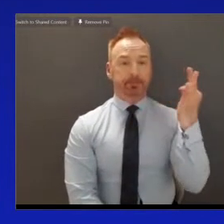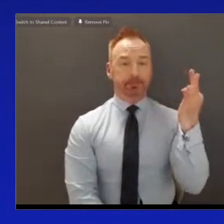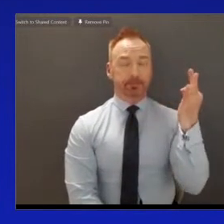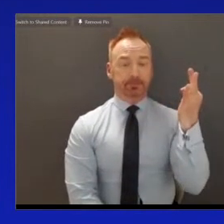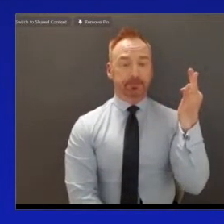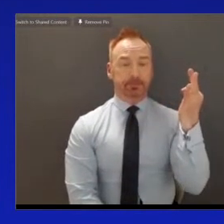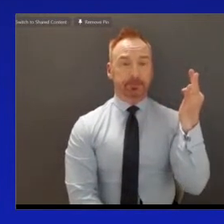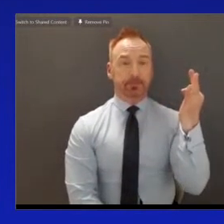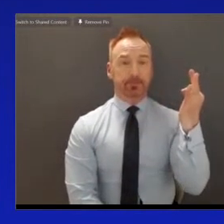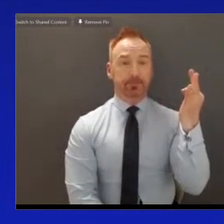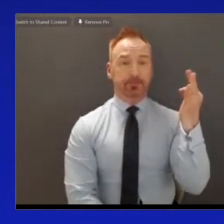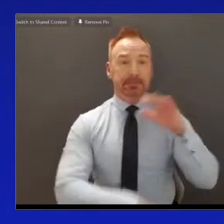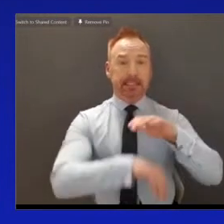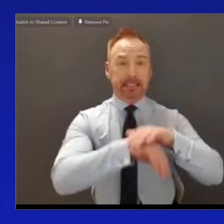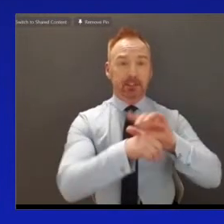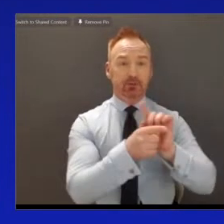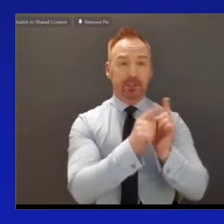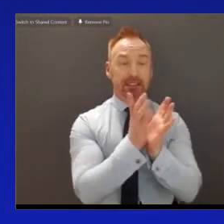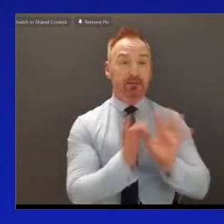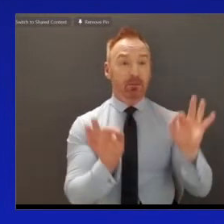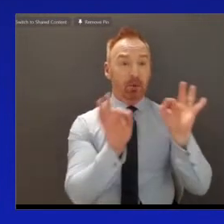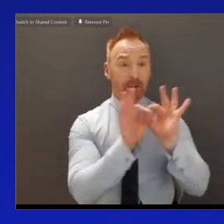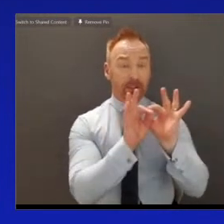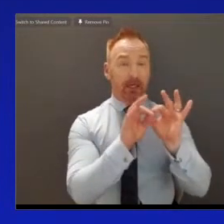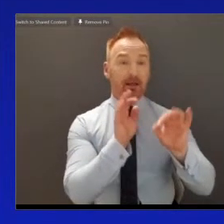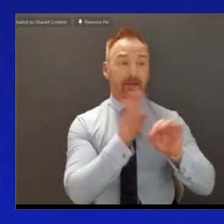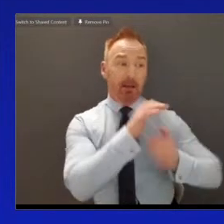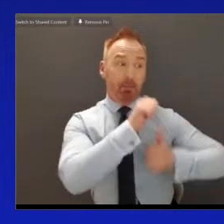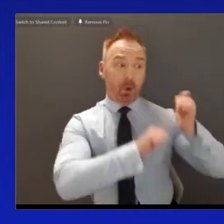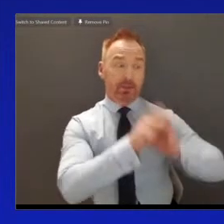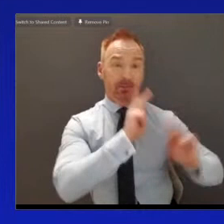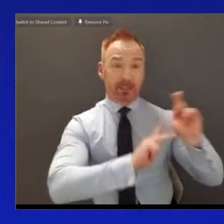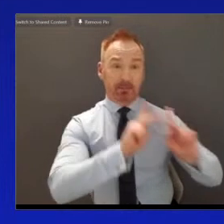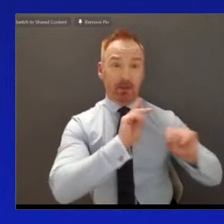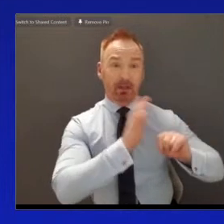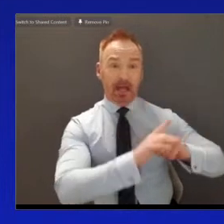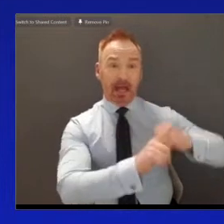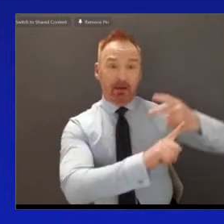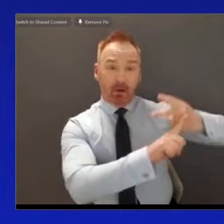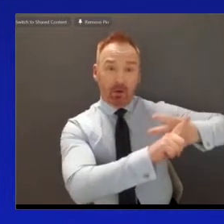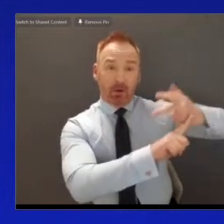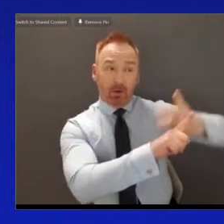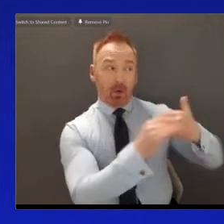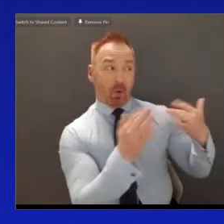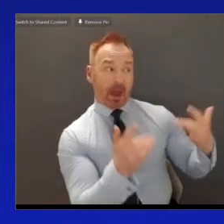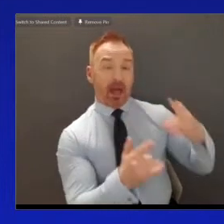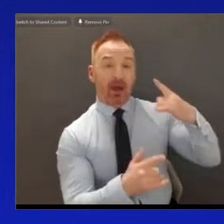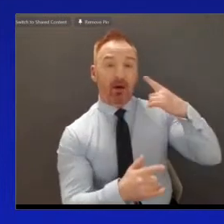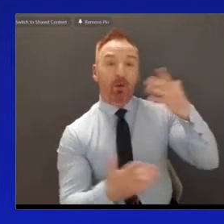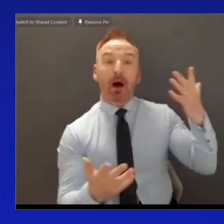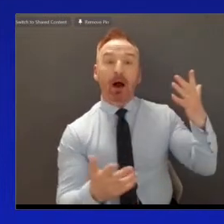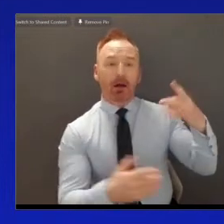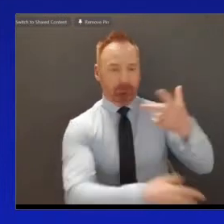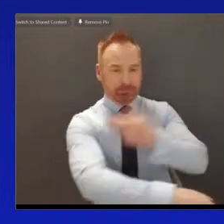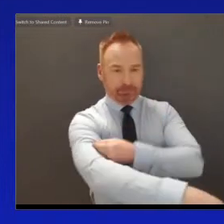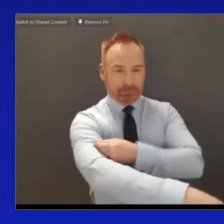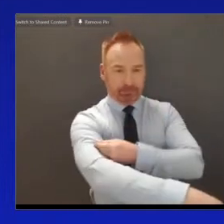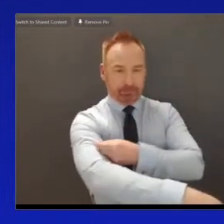plusieurs mois avant de recevoir le vaccin. The systems and processes for booking appointments are also being set